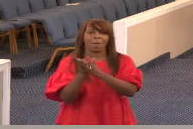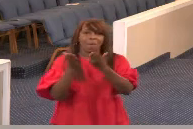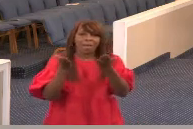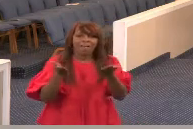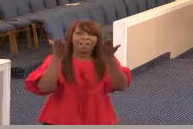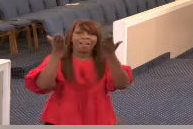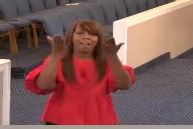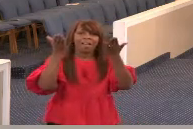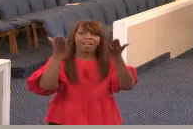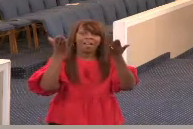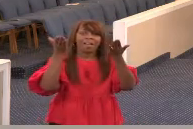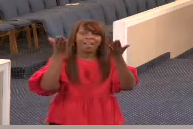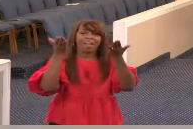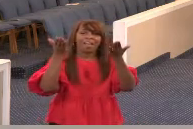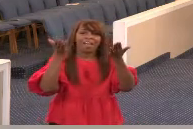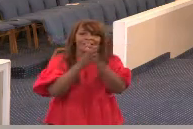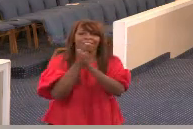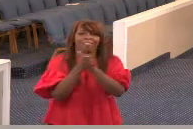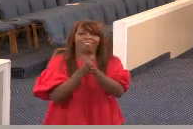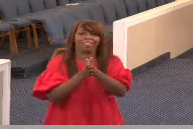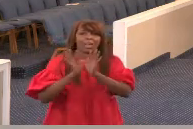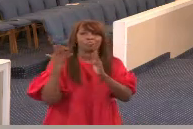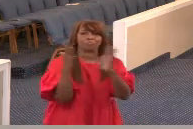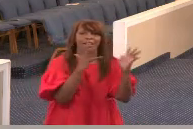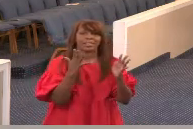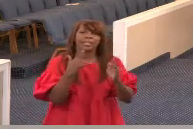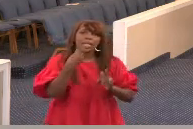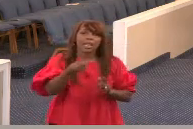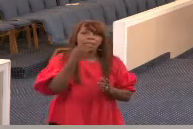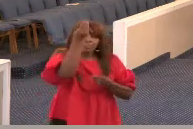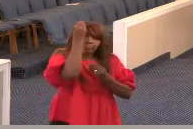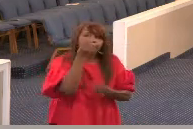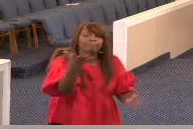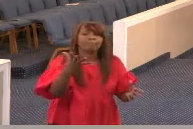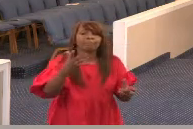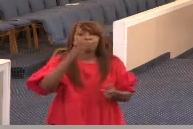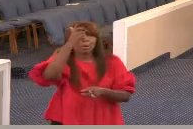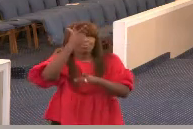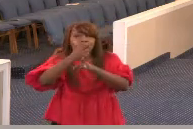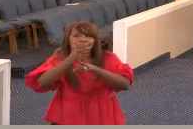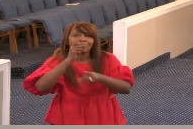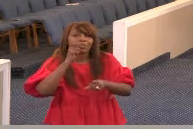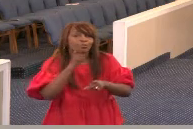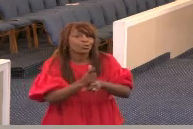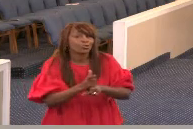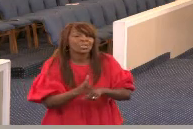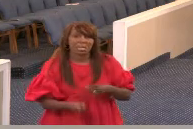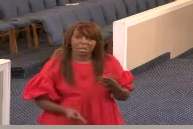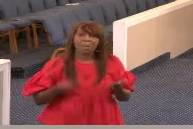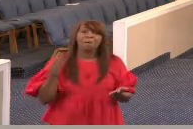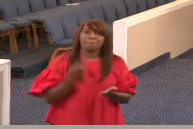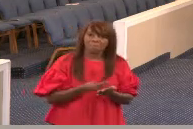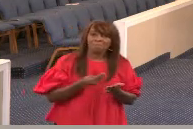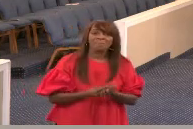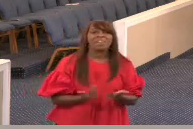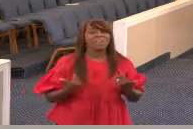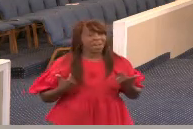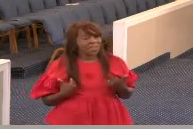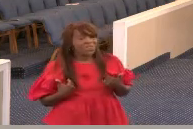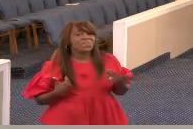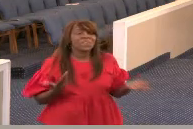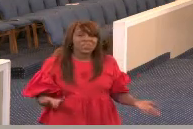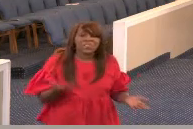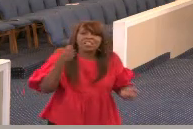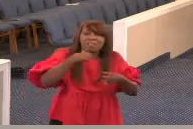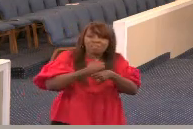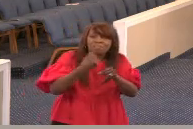Let me let you in, brothers and sisters. Money will come and go. They make it every